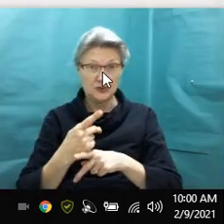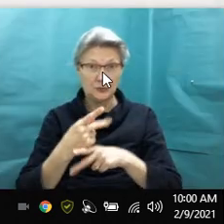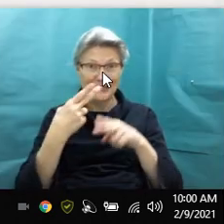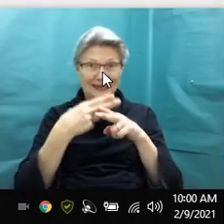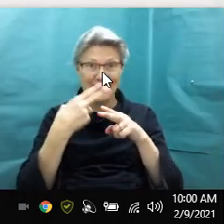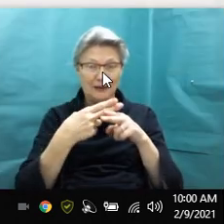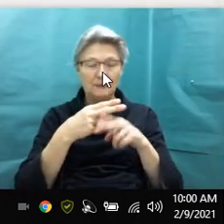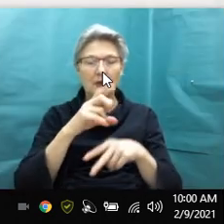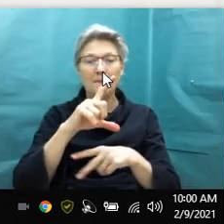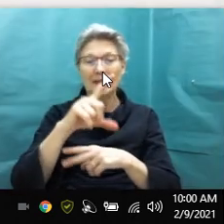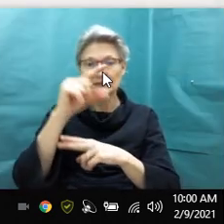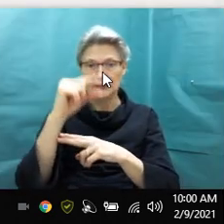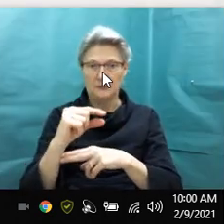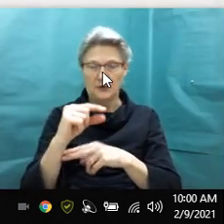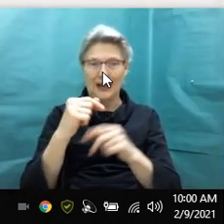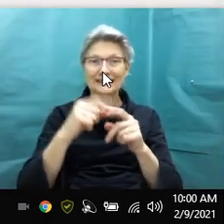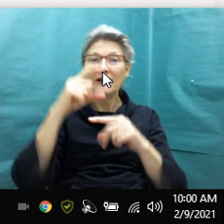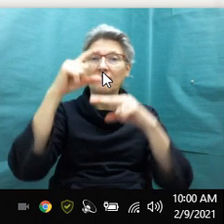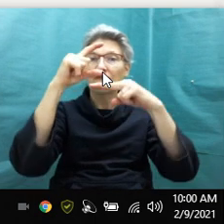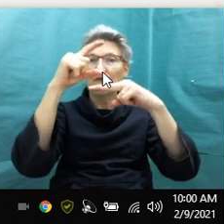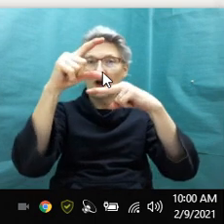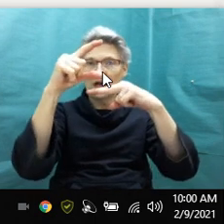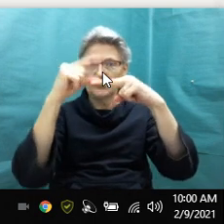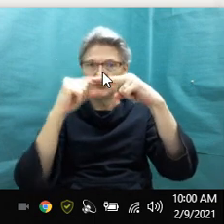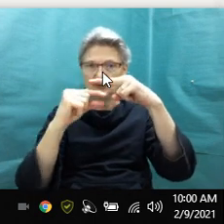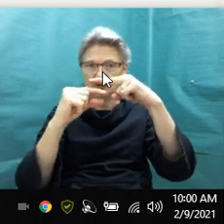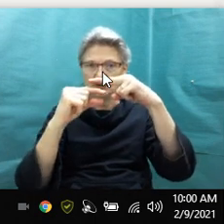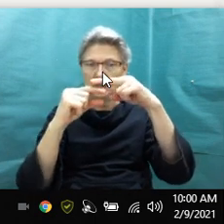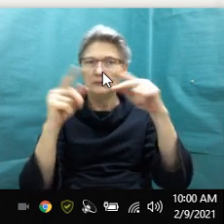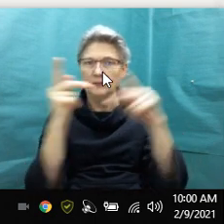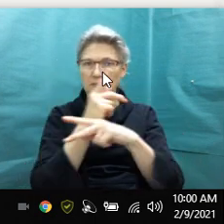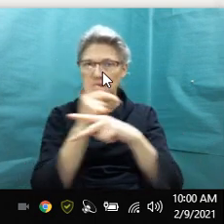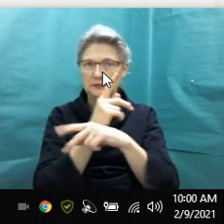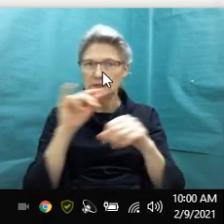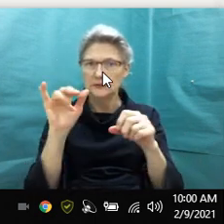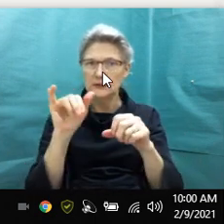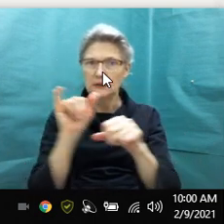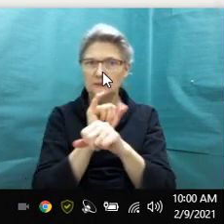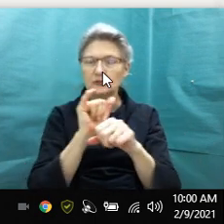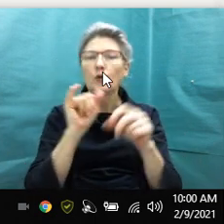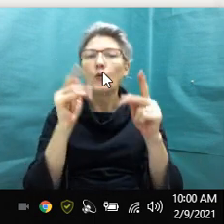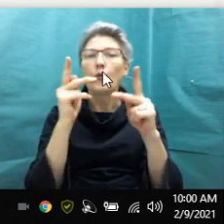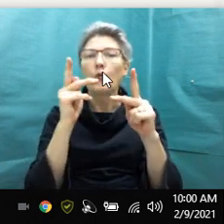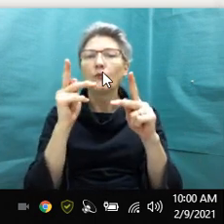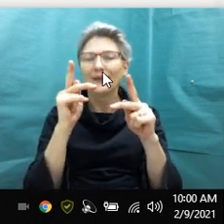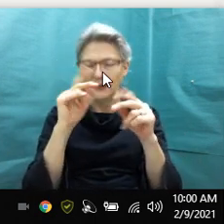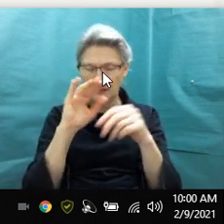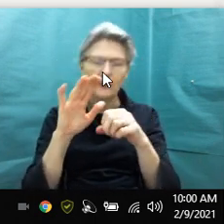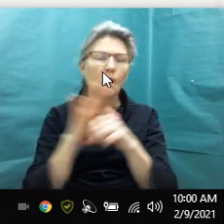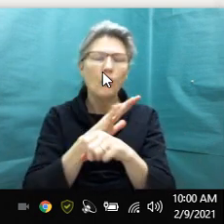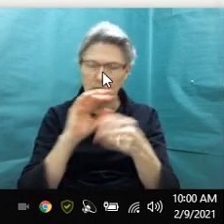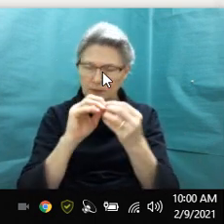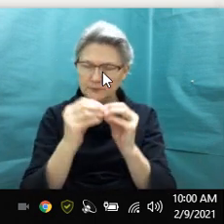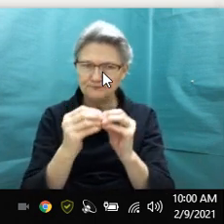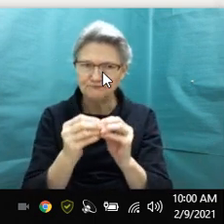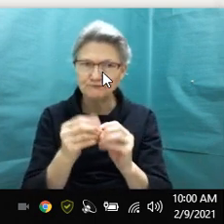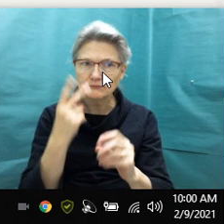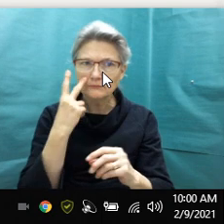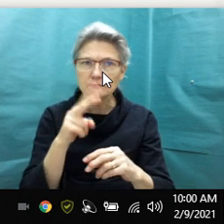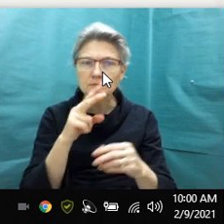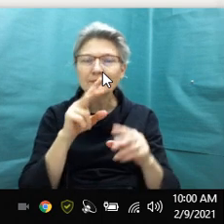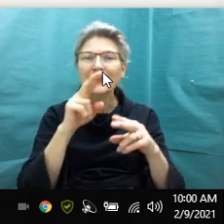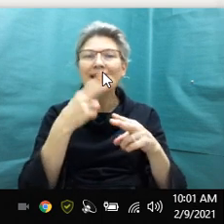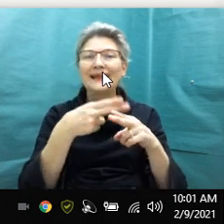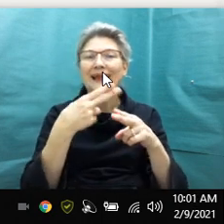the mixed number as a fraction and multiply that by the whole number. So we're going to take a look at how to do that right now. So let's